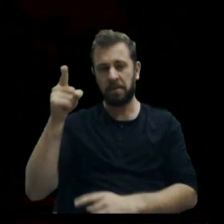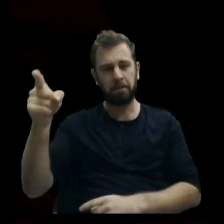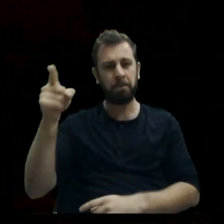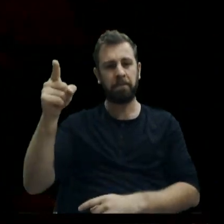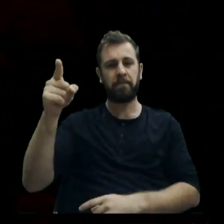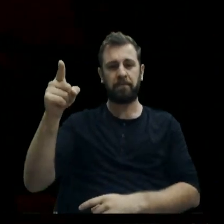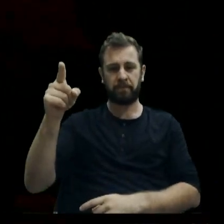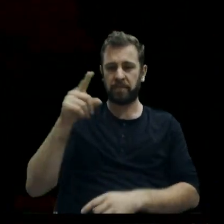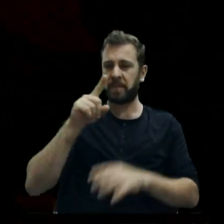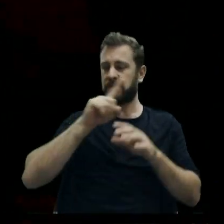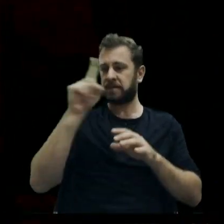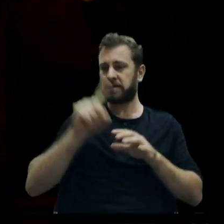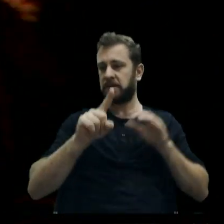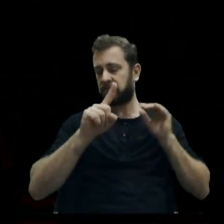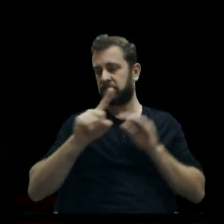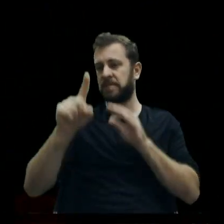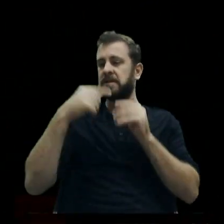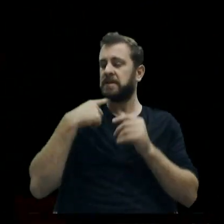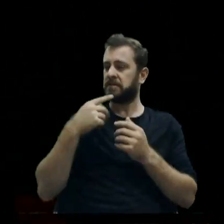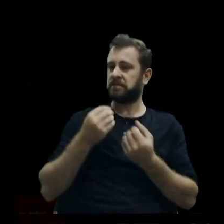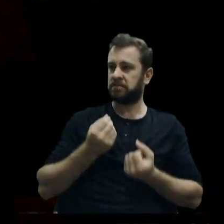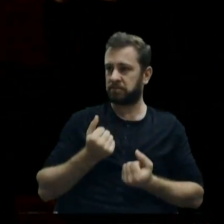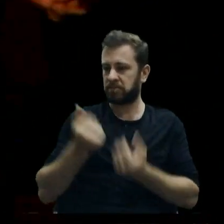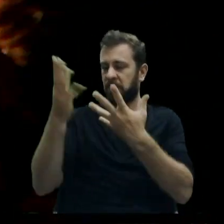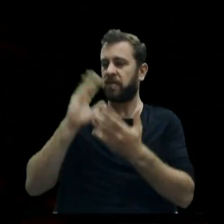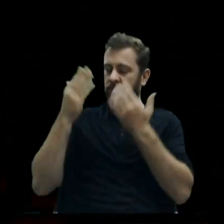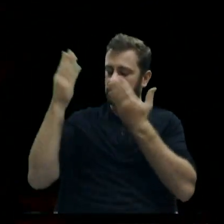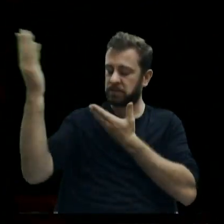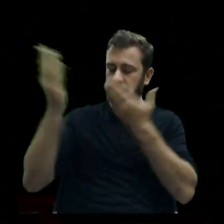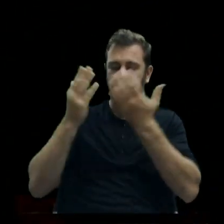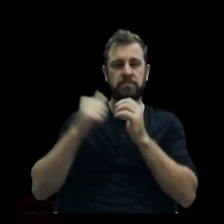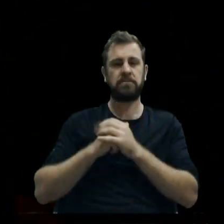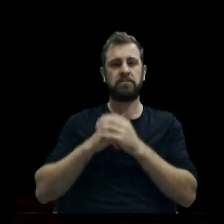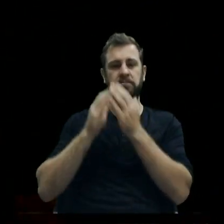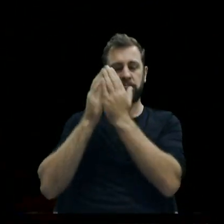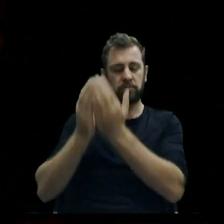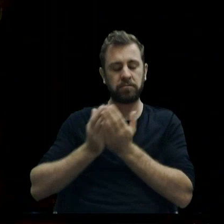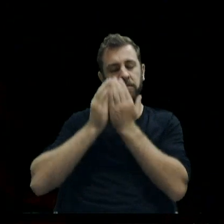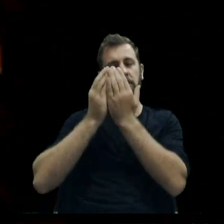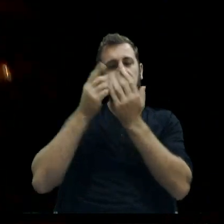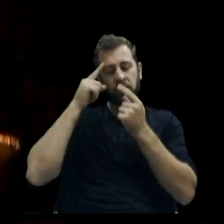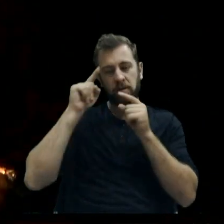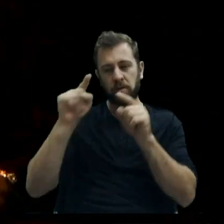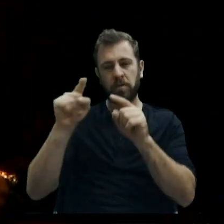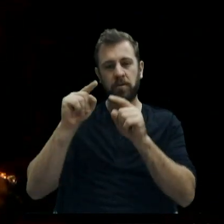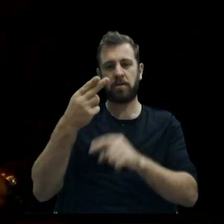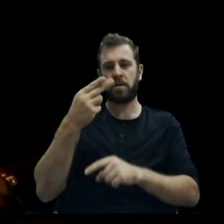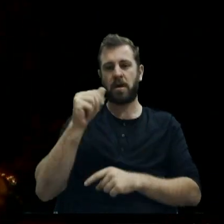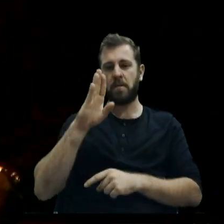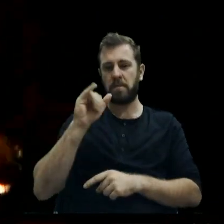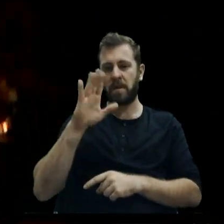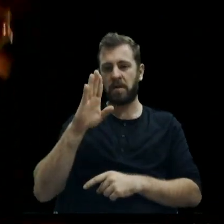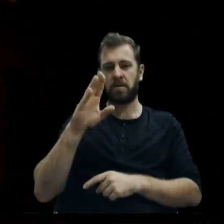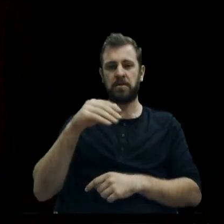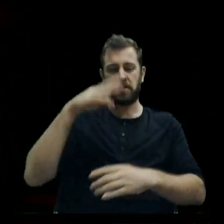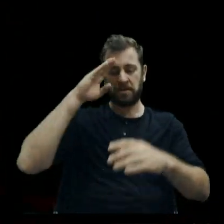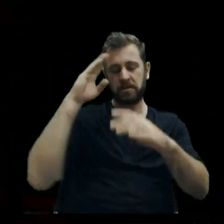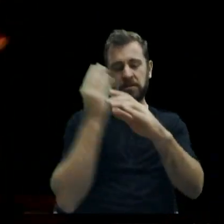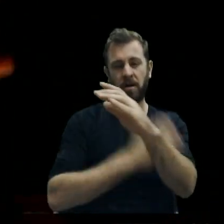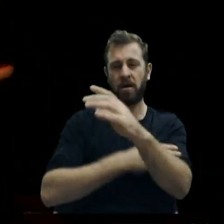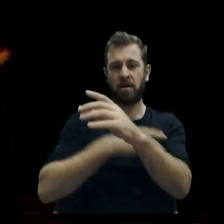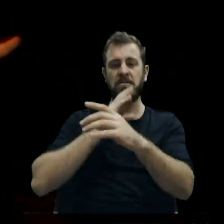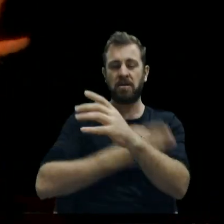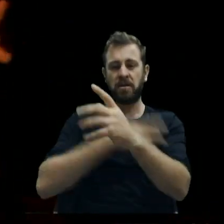that Zainab sends her salams. Fizza goes out. Hey, Habib, the daughter of Fatima sends